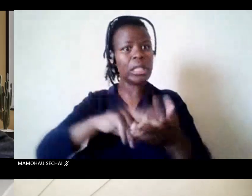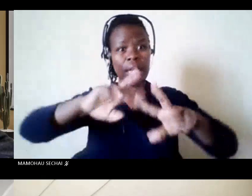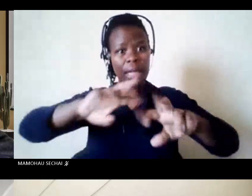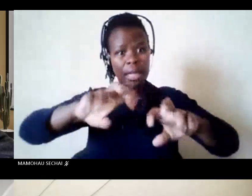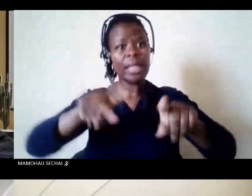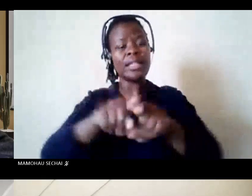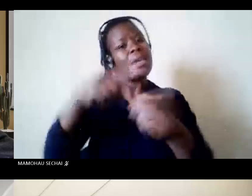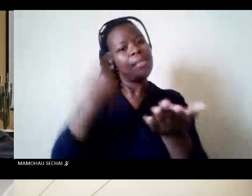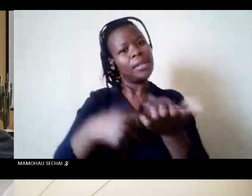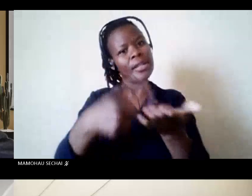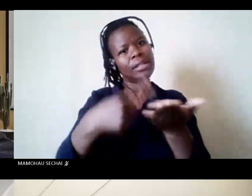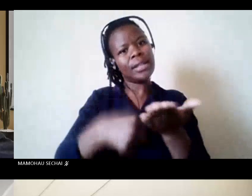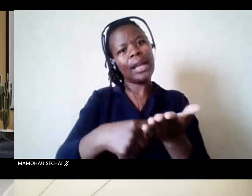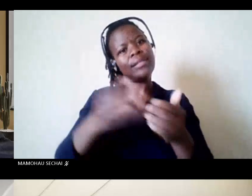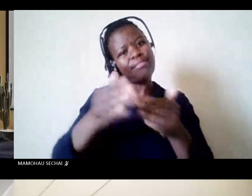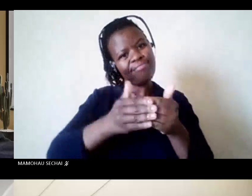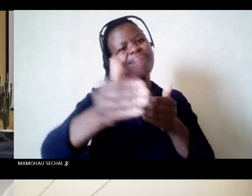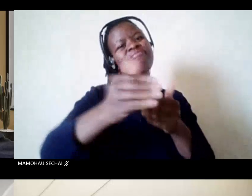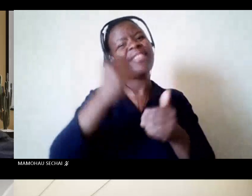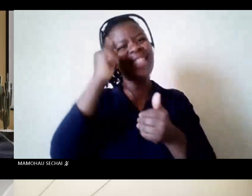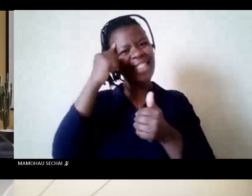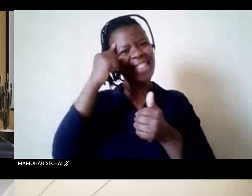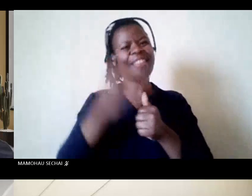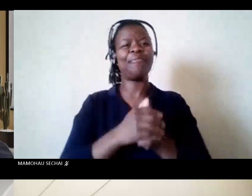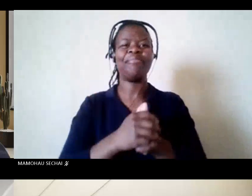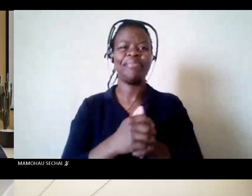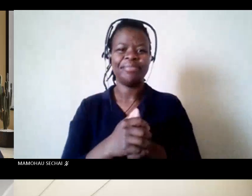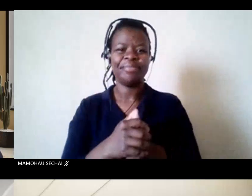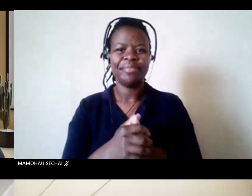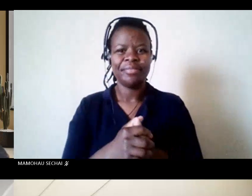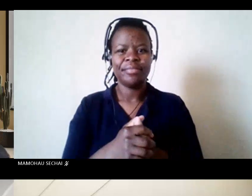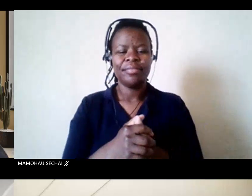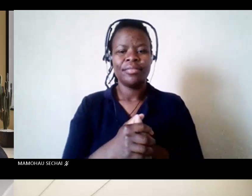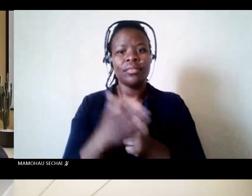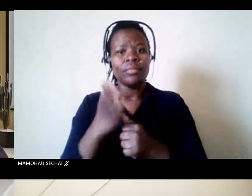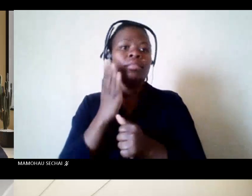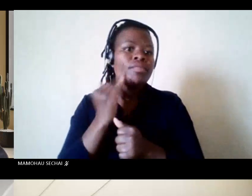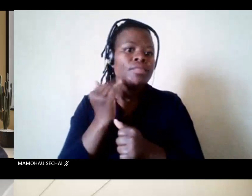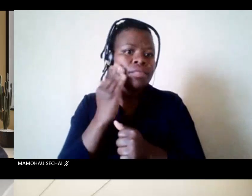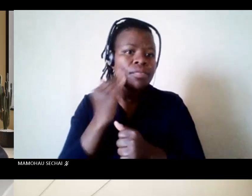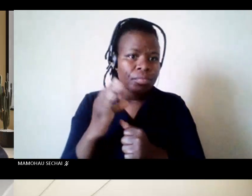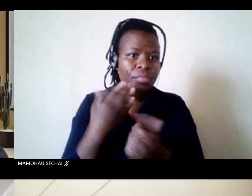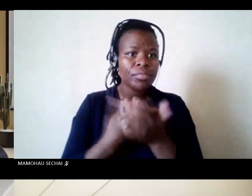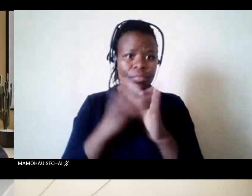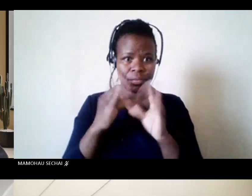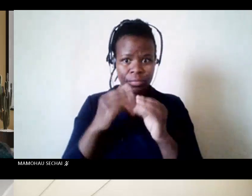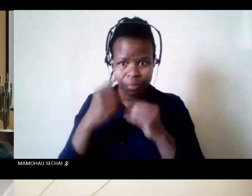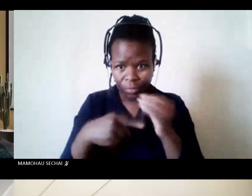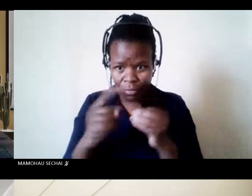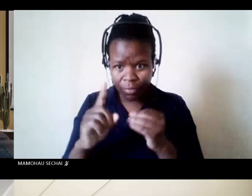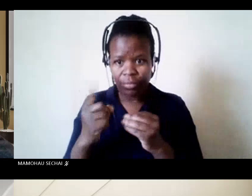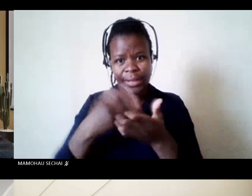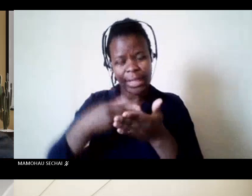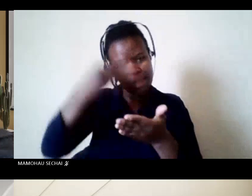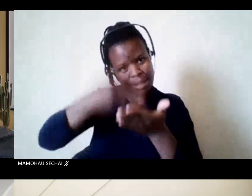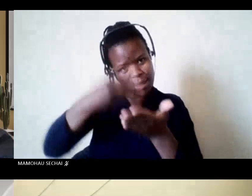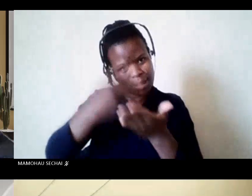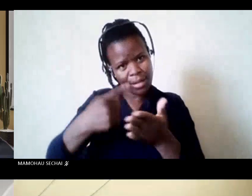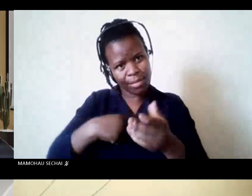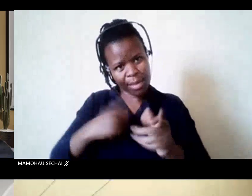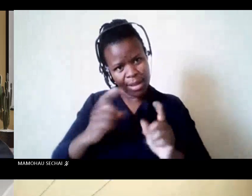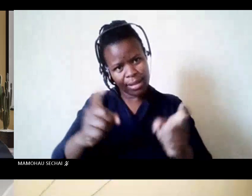think. Thank you. Vicky, can I just speak about my study quickly, my Yeah, master's please. study? Yes,